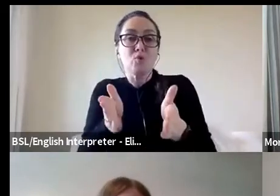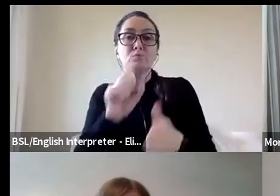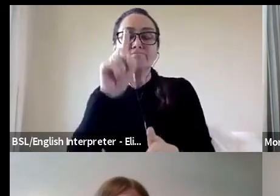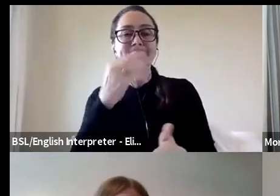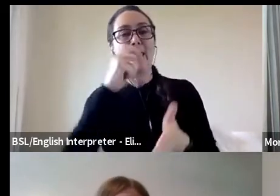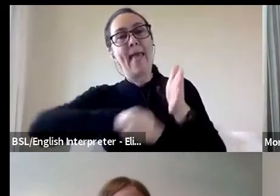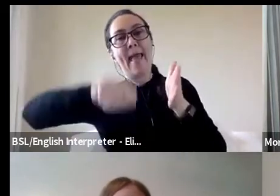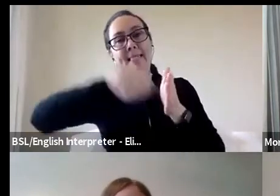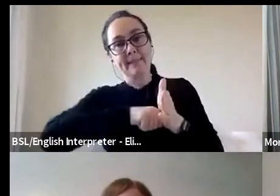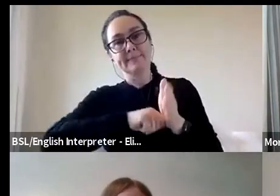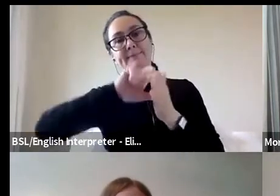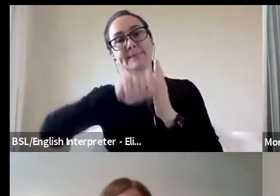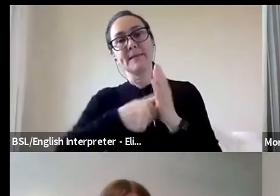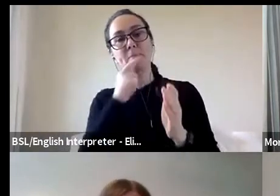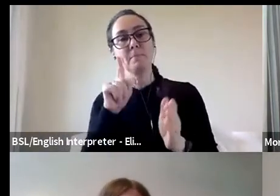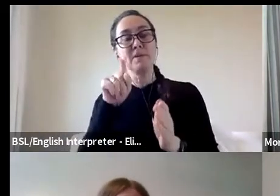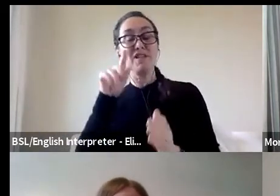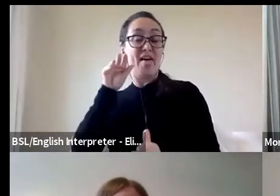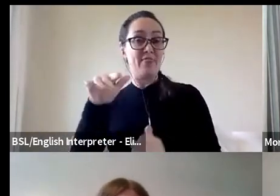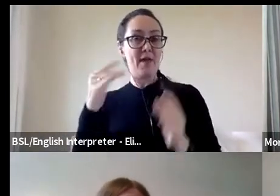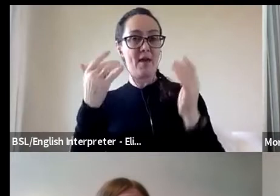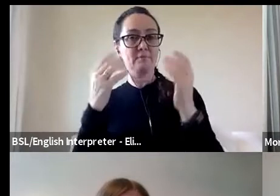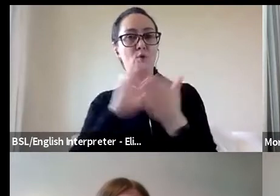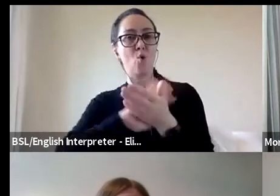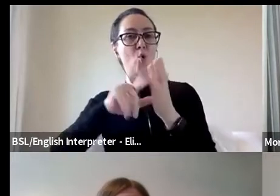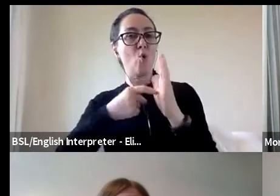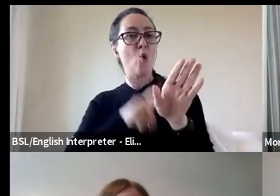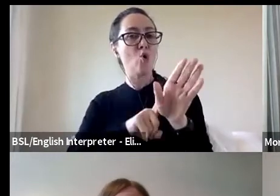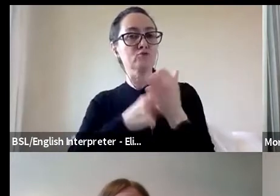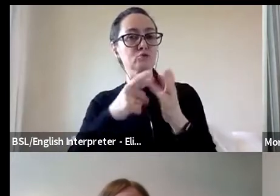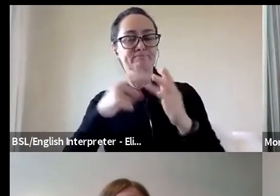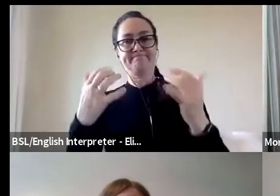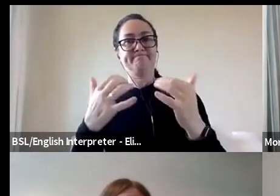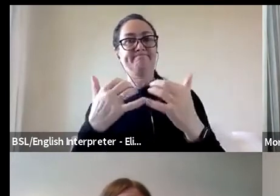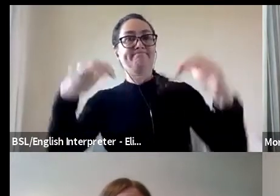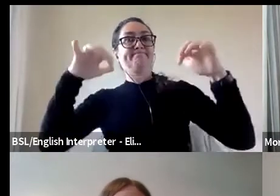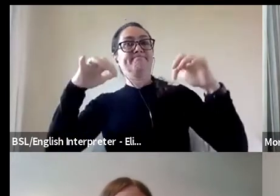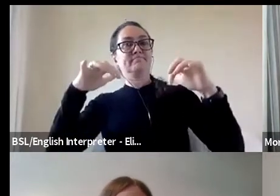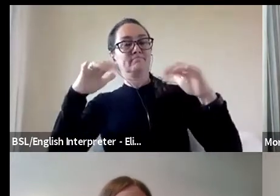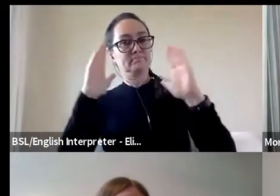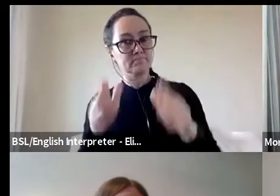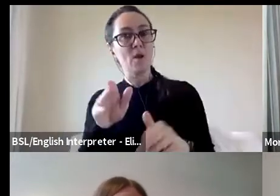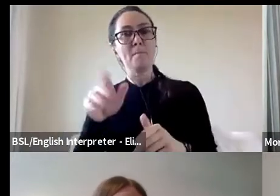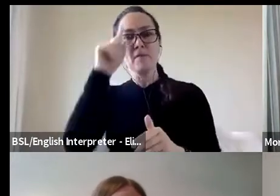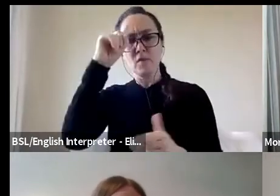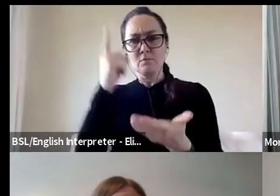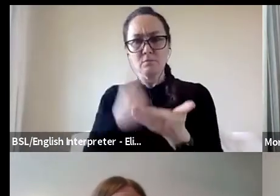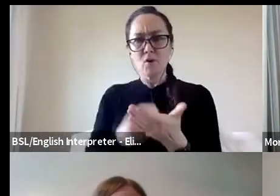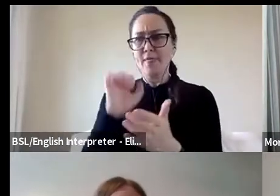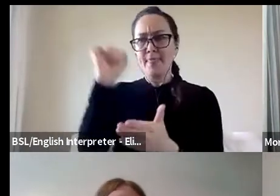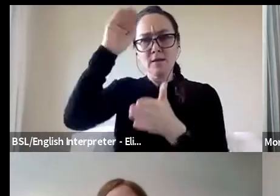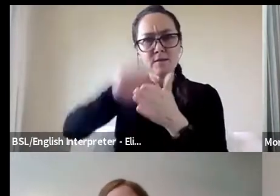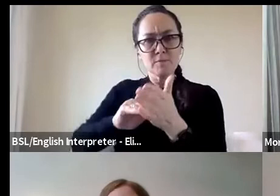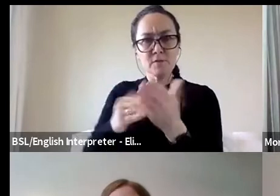in Holyrood helping to shape the policy with lived experience and help make these decisions going